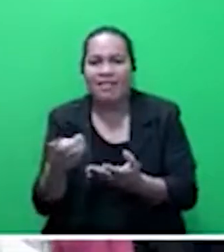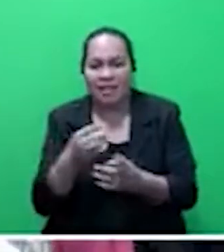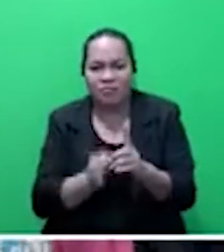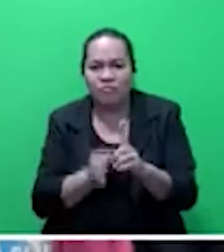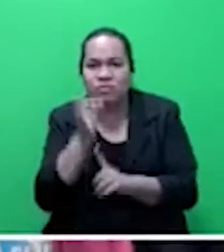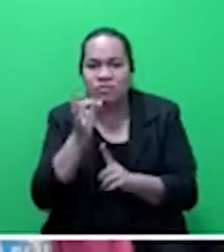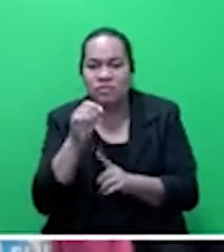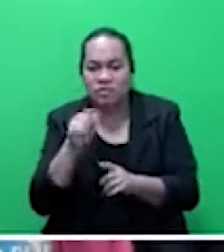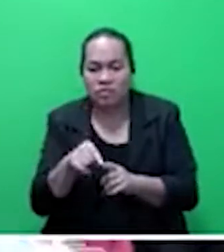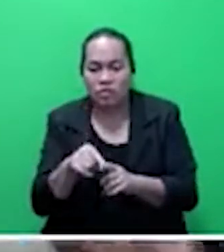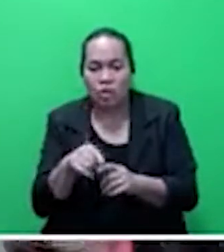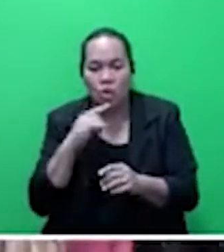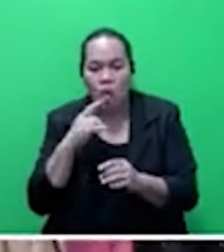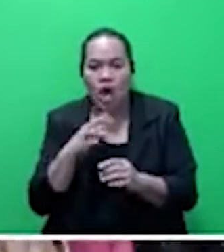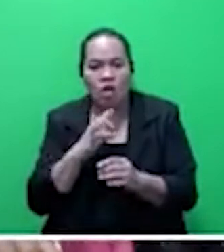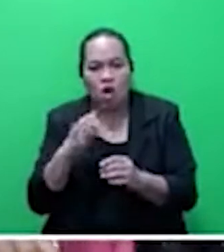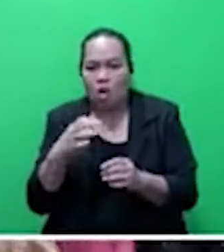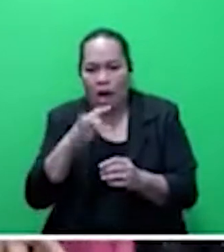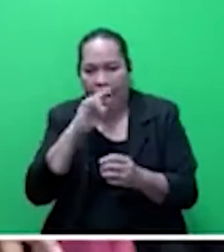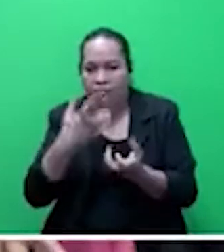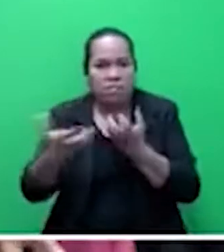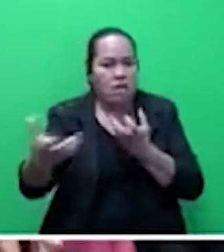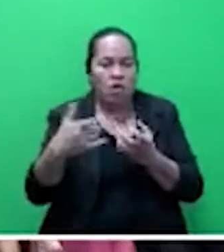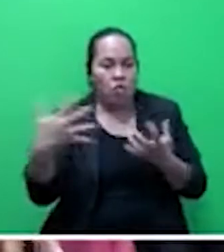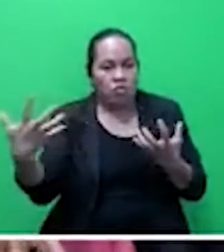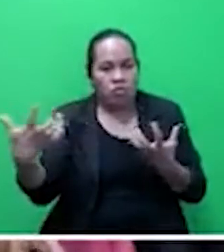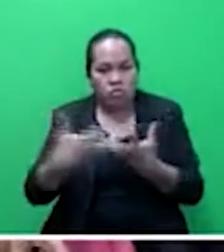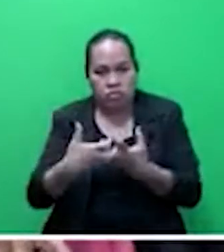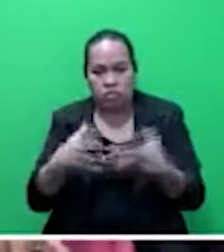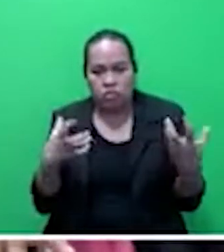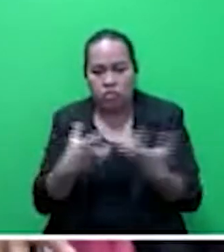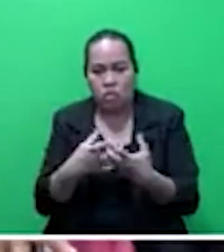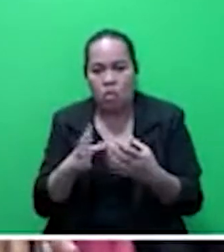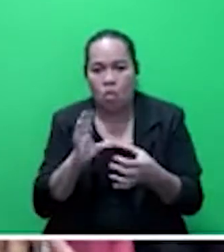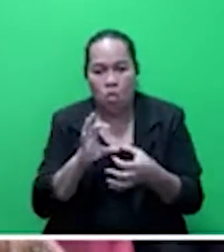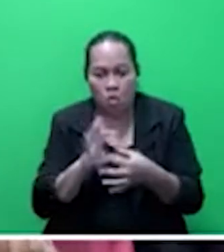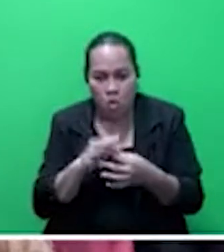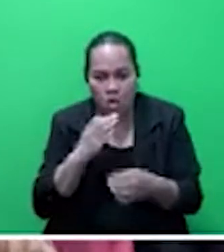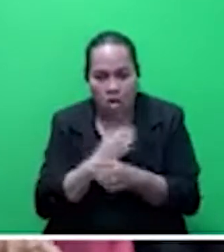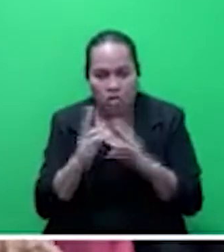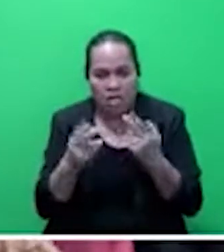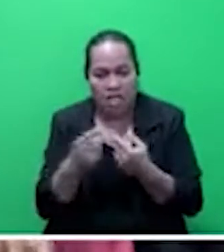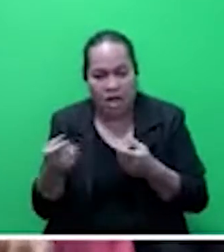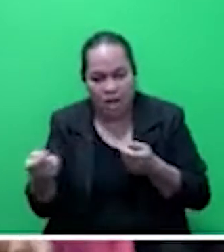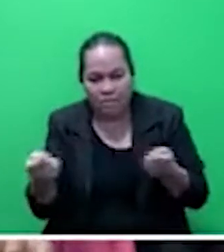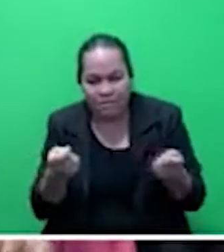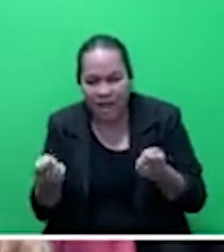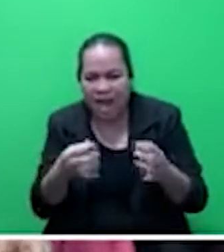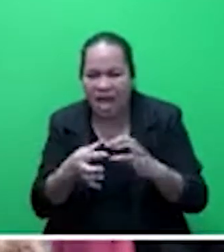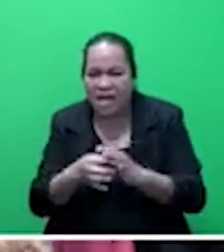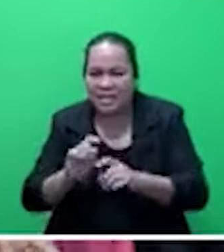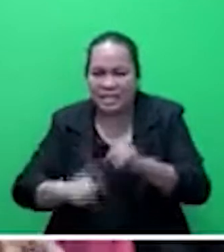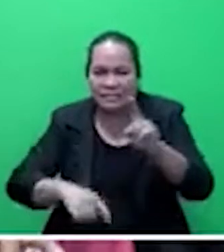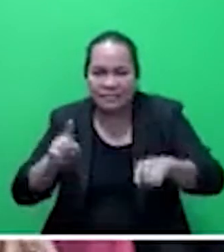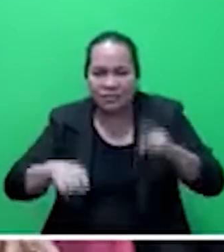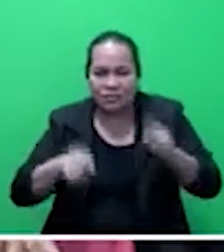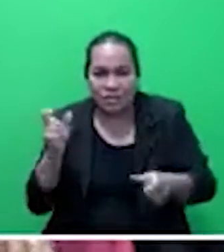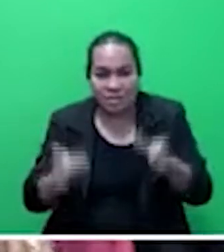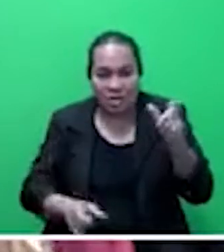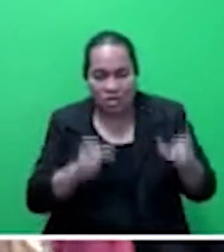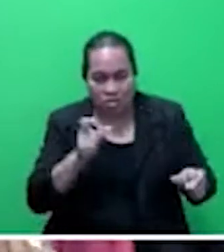decrease silos and increase interoperability and coordination across the government agencies and stakeholders. Mr.